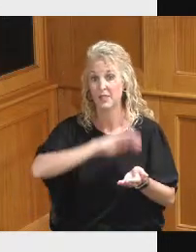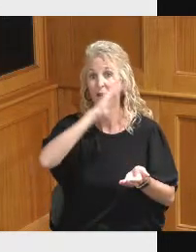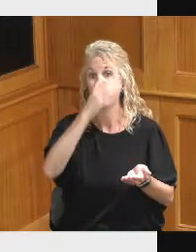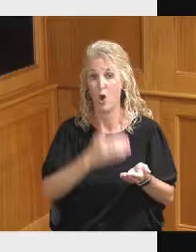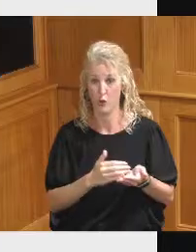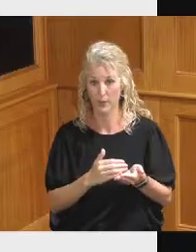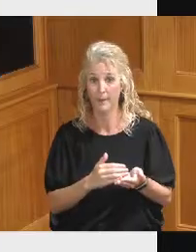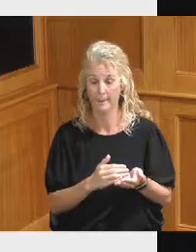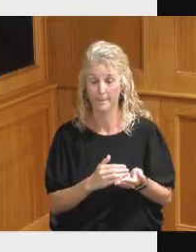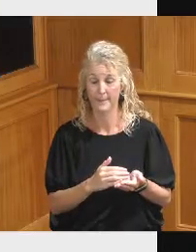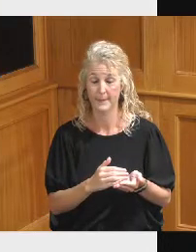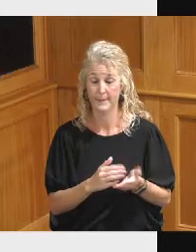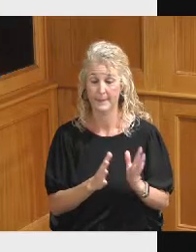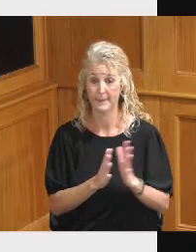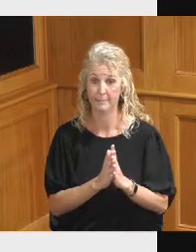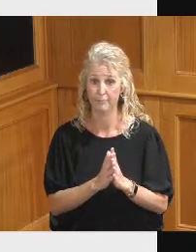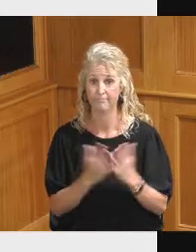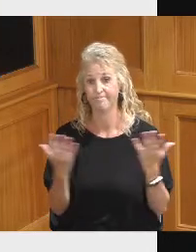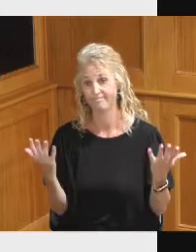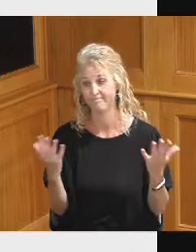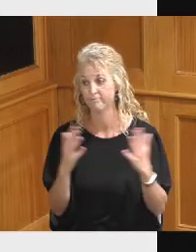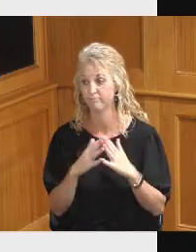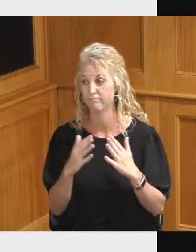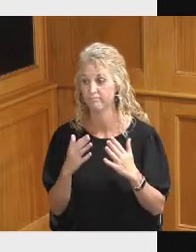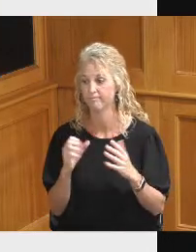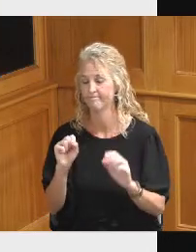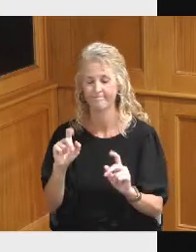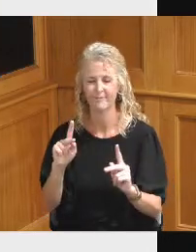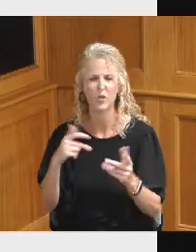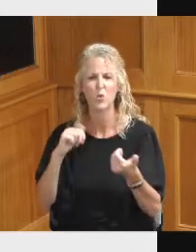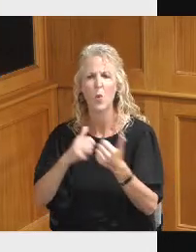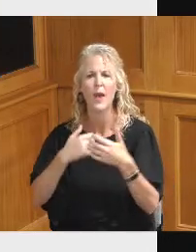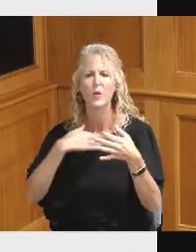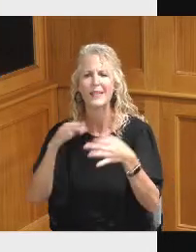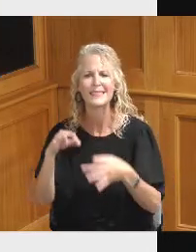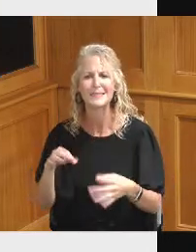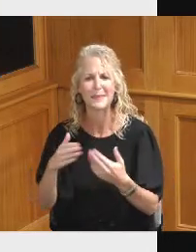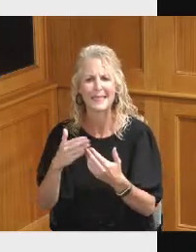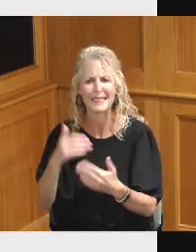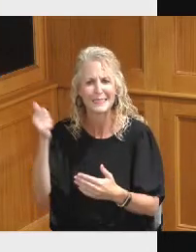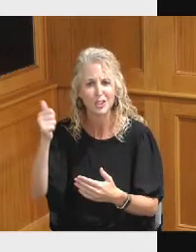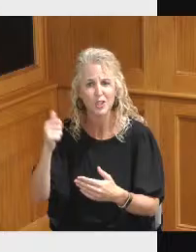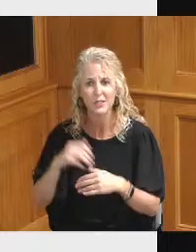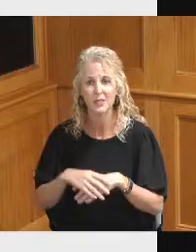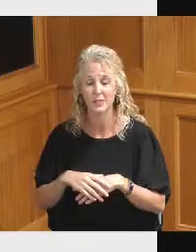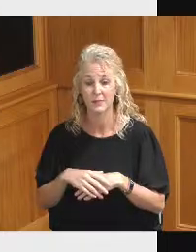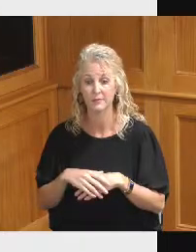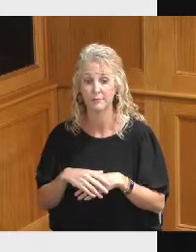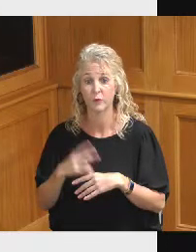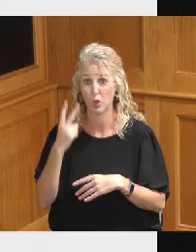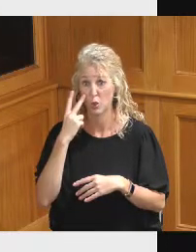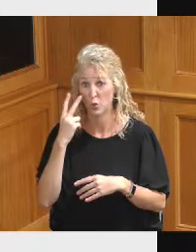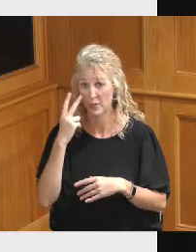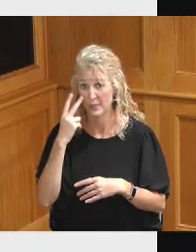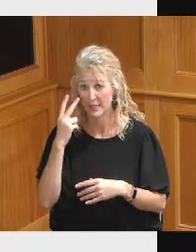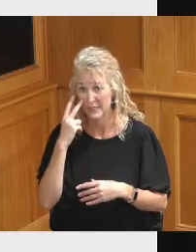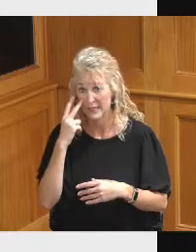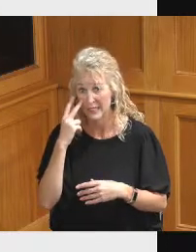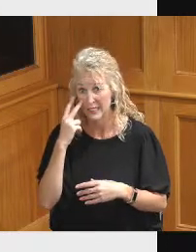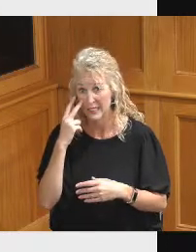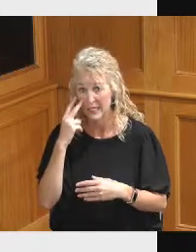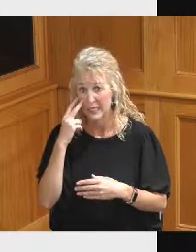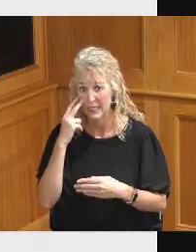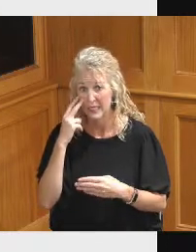us. And I think the easiest way to understand this is what you would see is that declining block rate would go